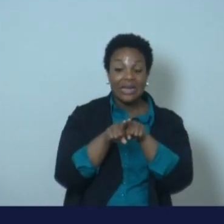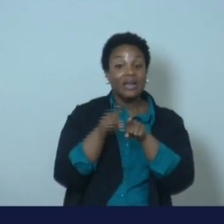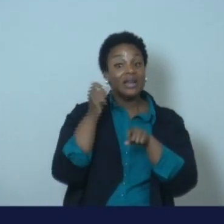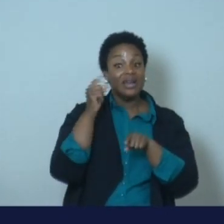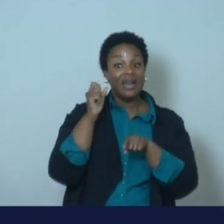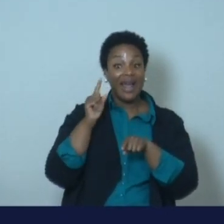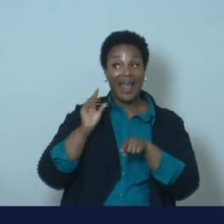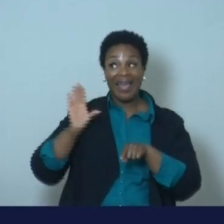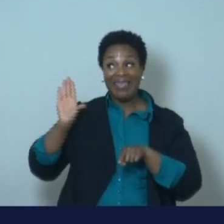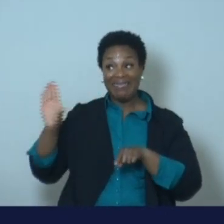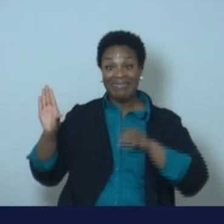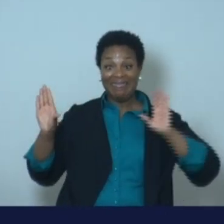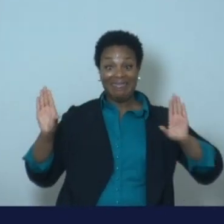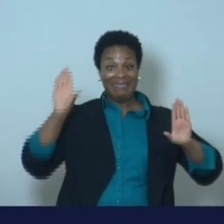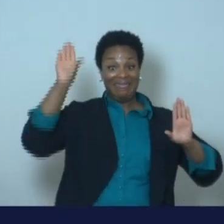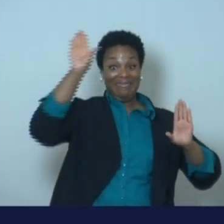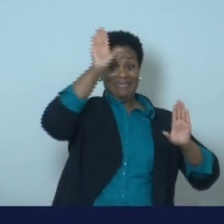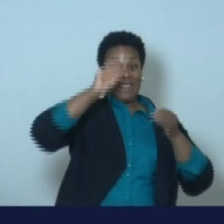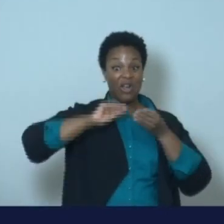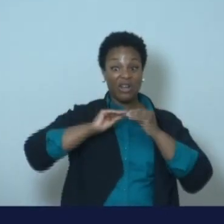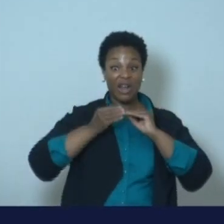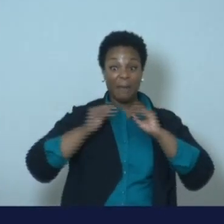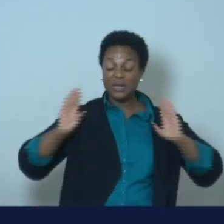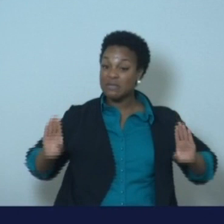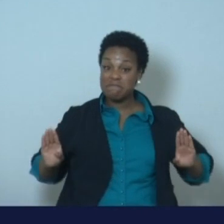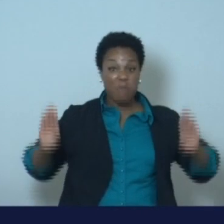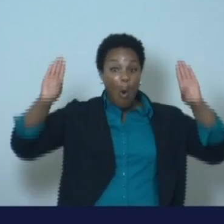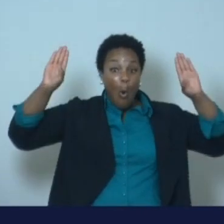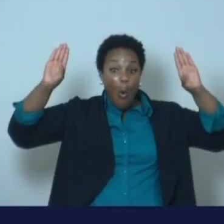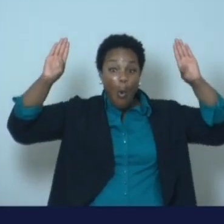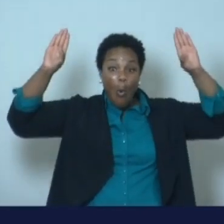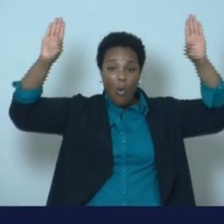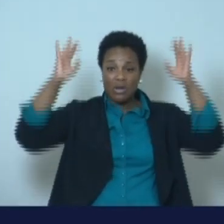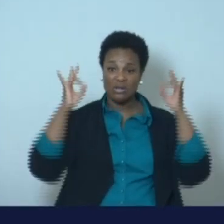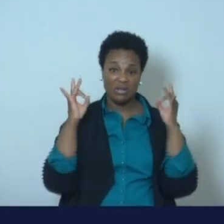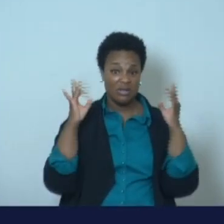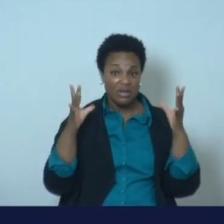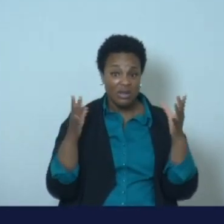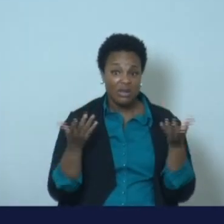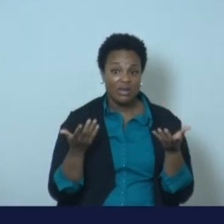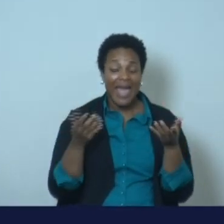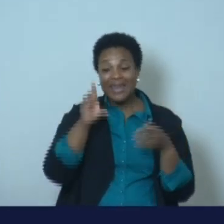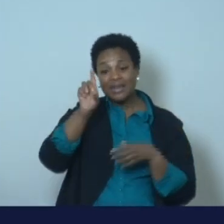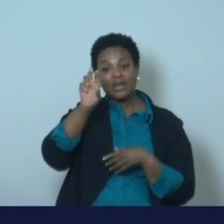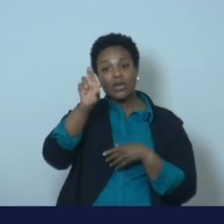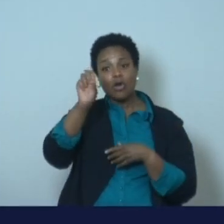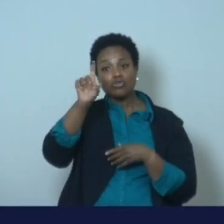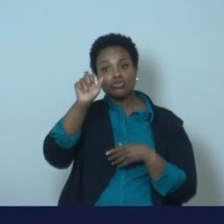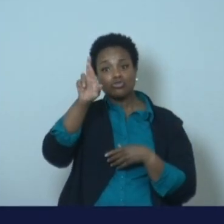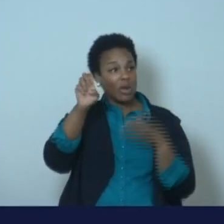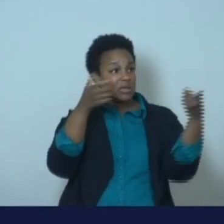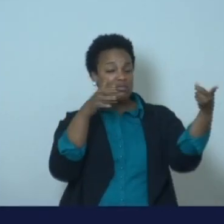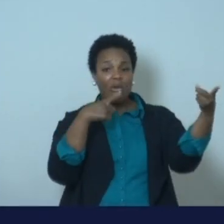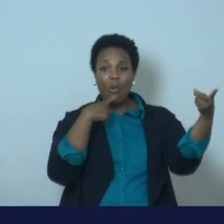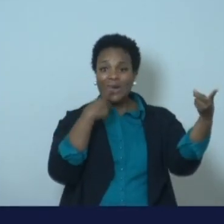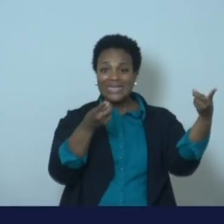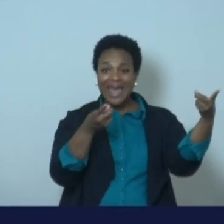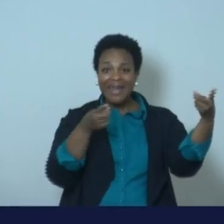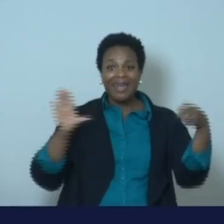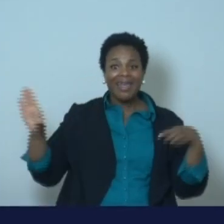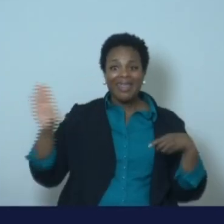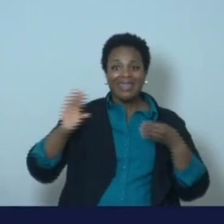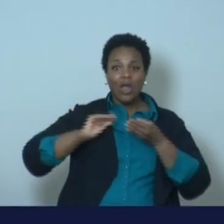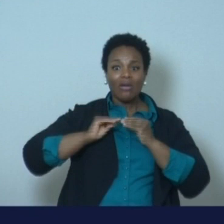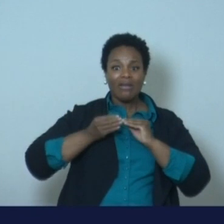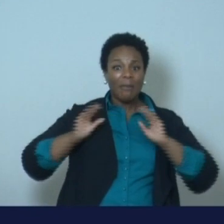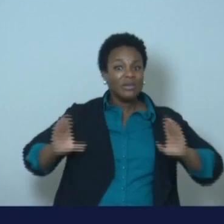are climbing, and Dr. Scray showed you, we've seen an uptick in cases, and so we have to analyze what that means, but for a couple